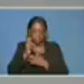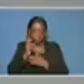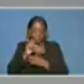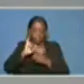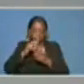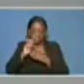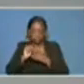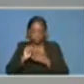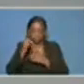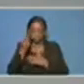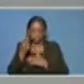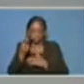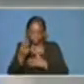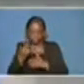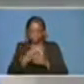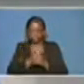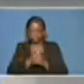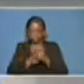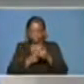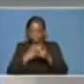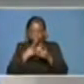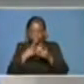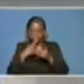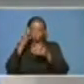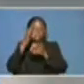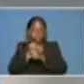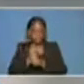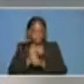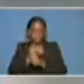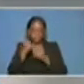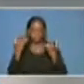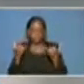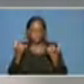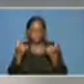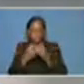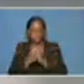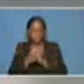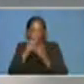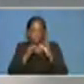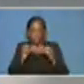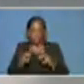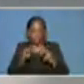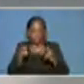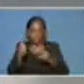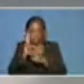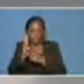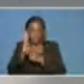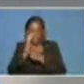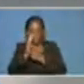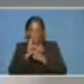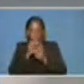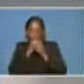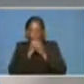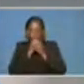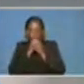June 12th. Please take this time and download the app. If you are traveling, please use the app.